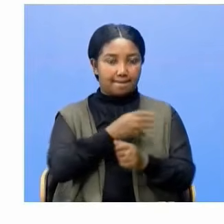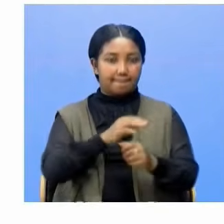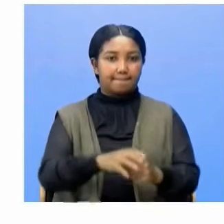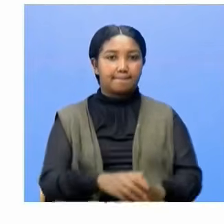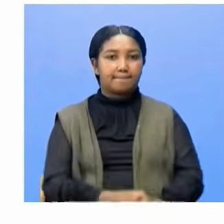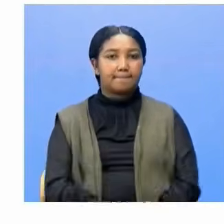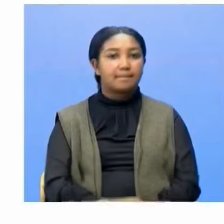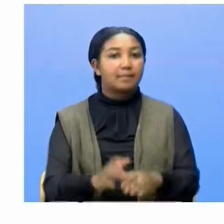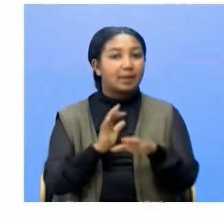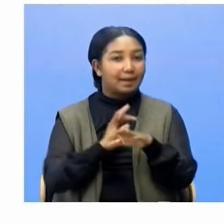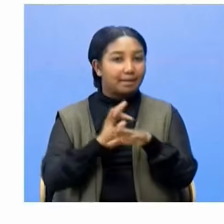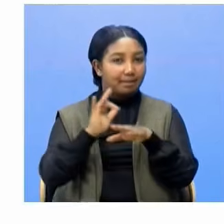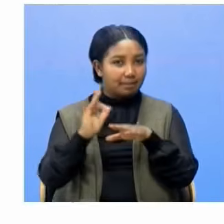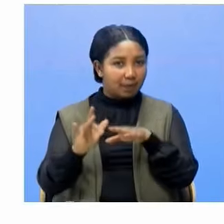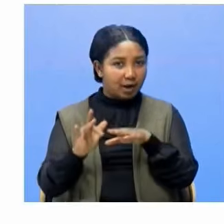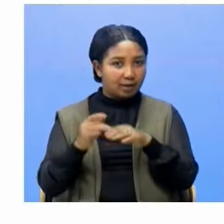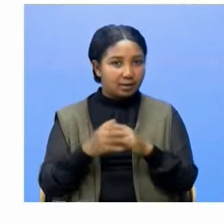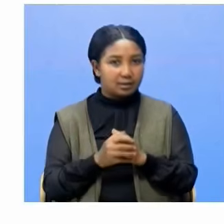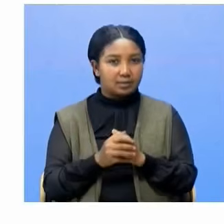blank